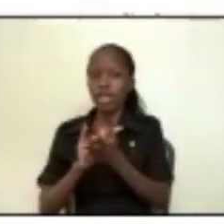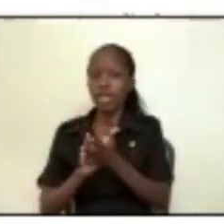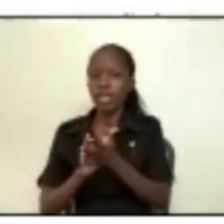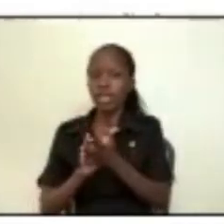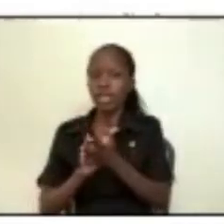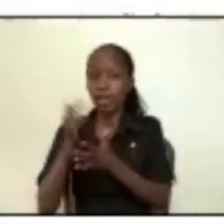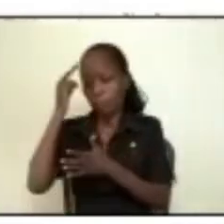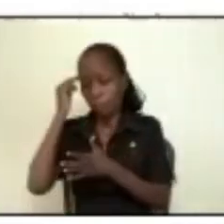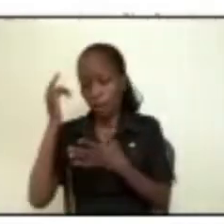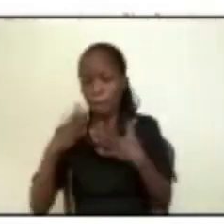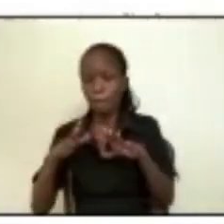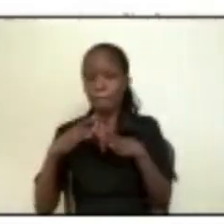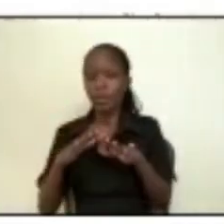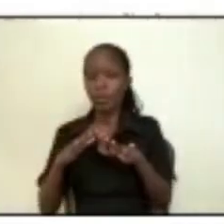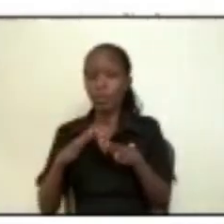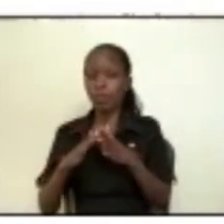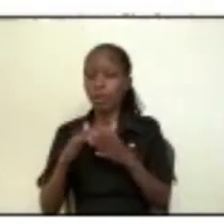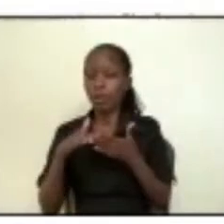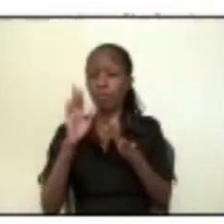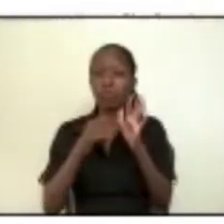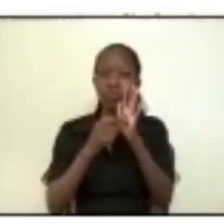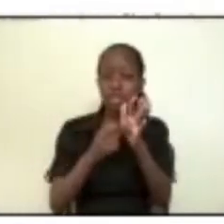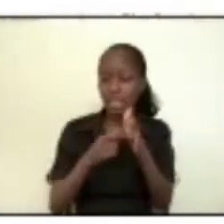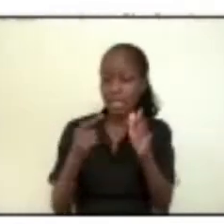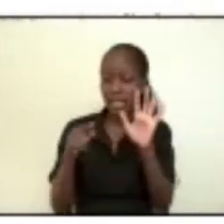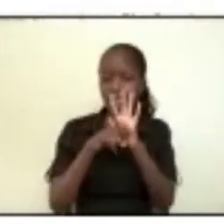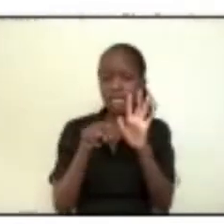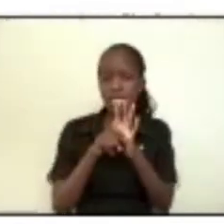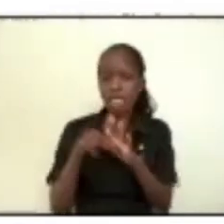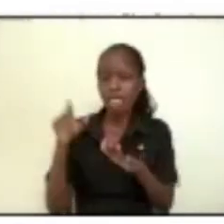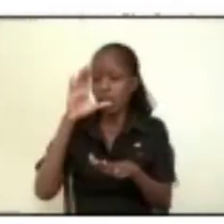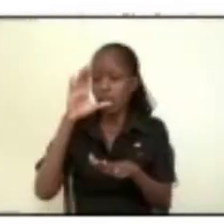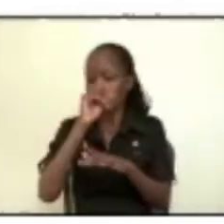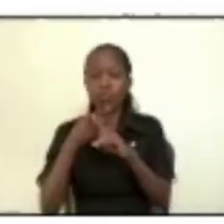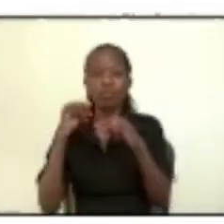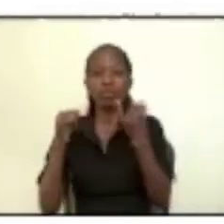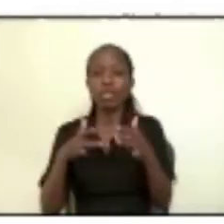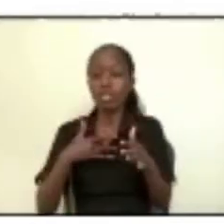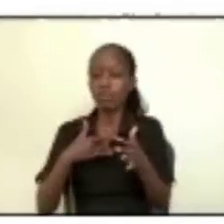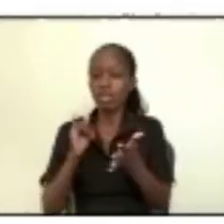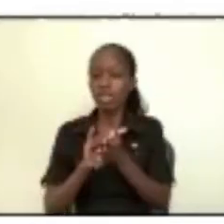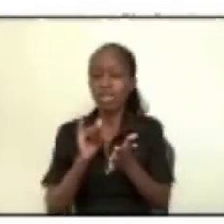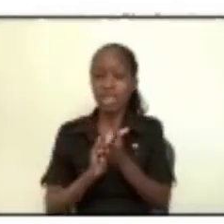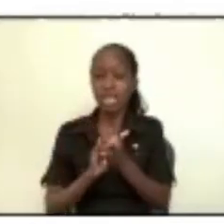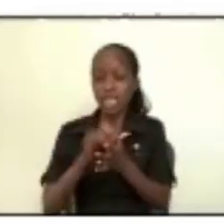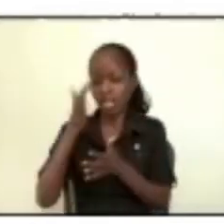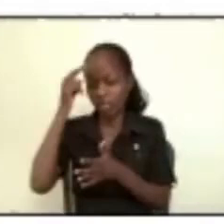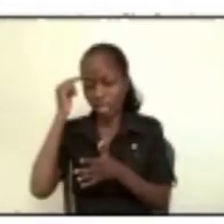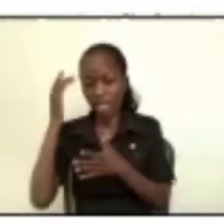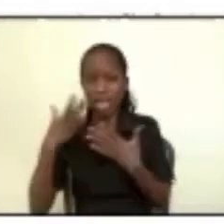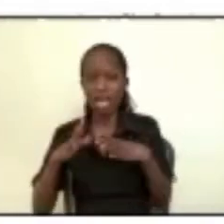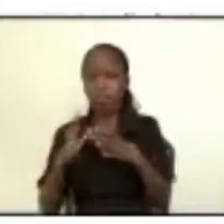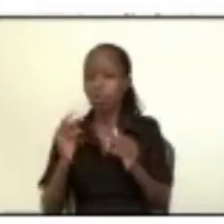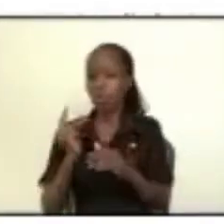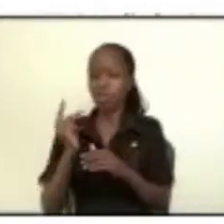were overrepresented in a negative light or missing from the news entirely. So they felt that they were wiped out, they couldn't see themselves